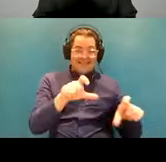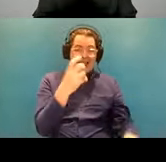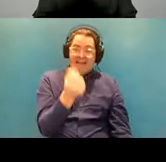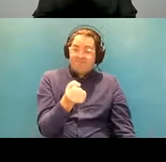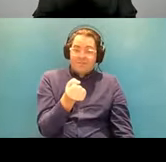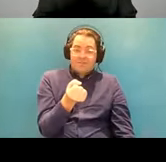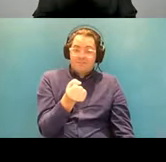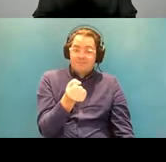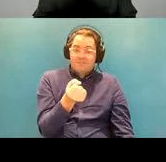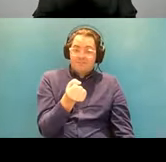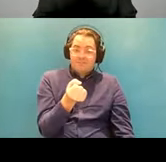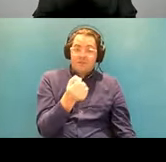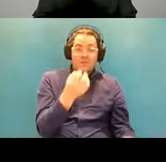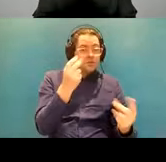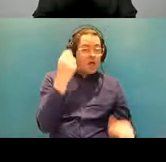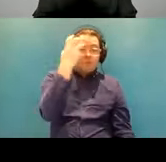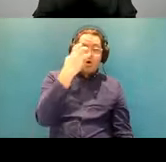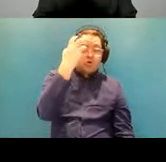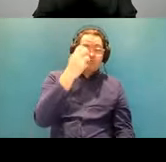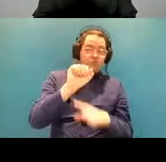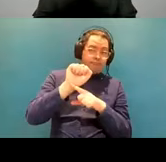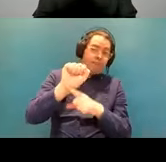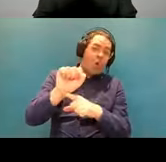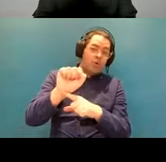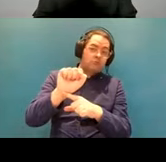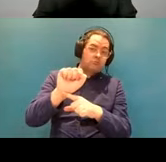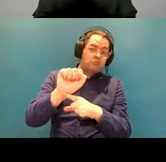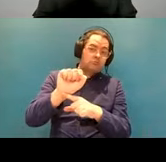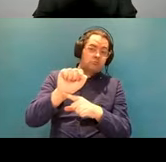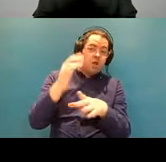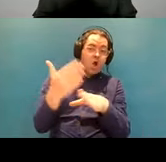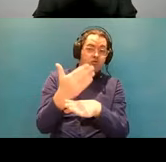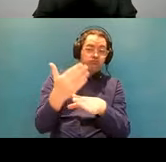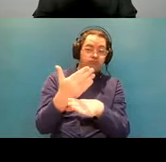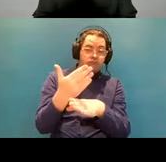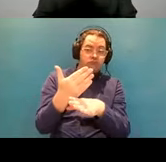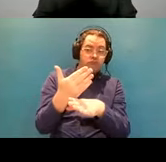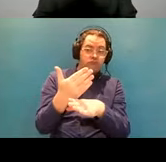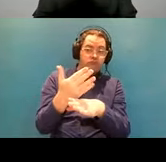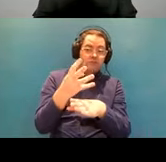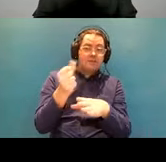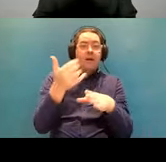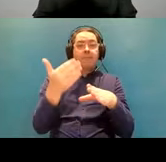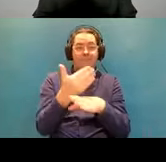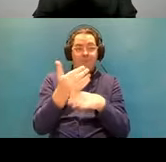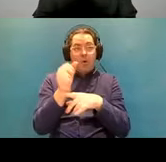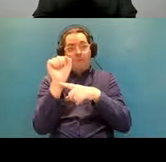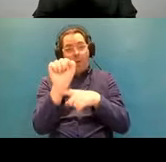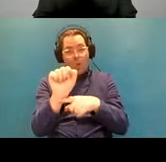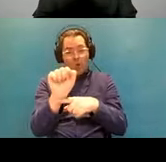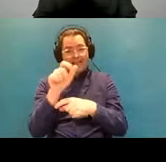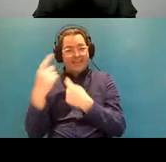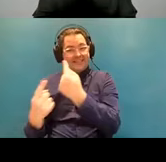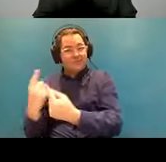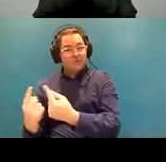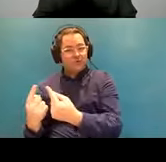countries don't cede control to companies, and companies don't cede control to individuals. It doesn't happen like that. They continue to exist. Countries are